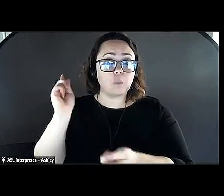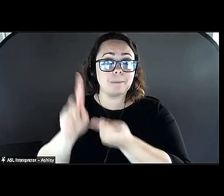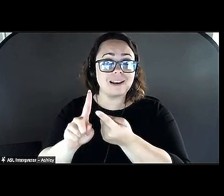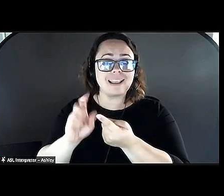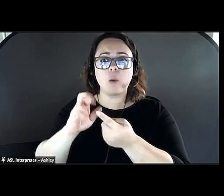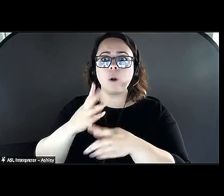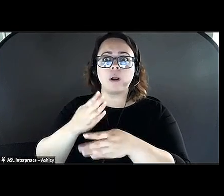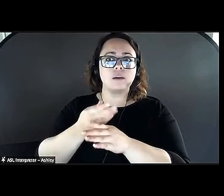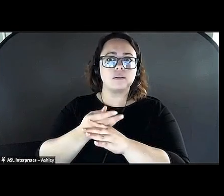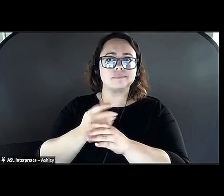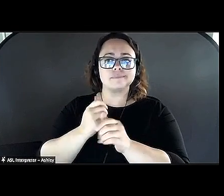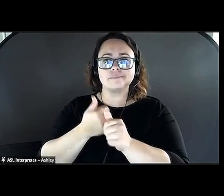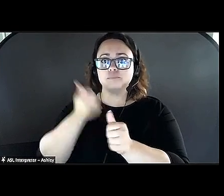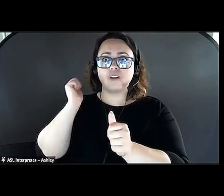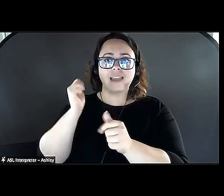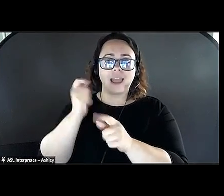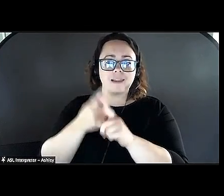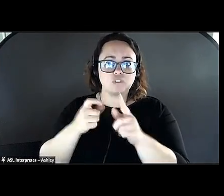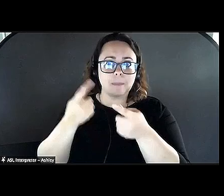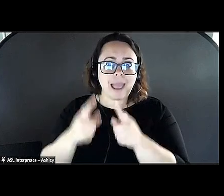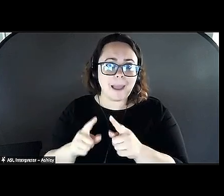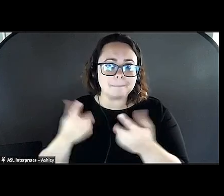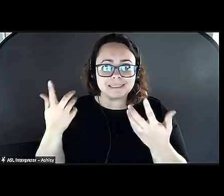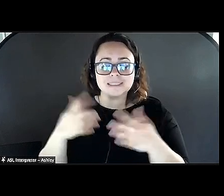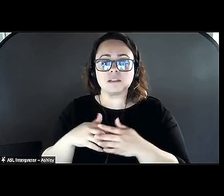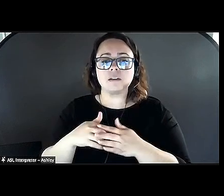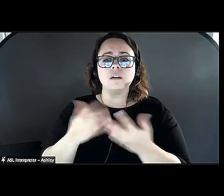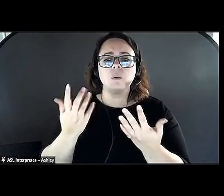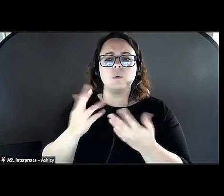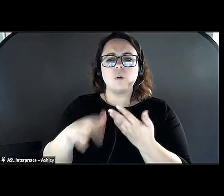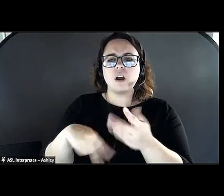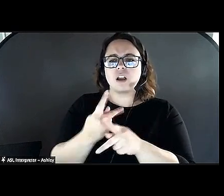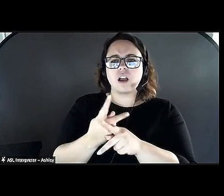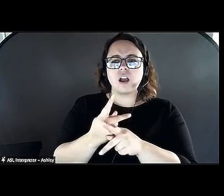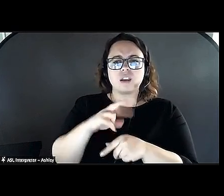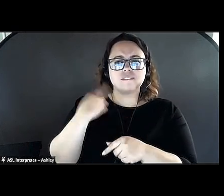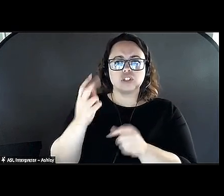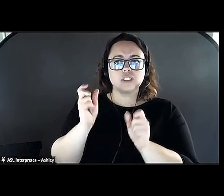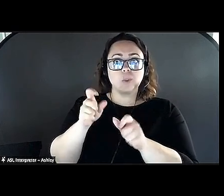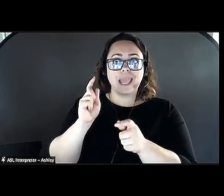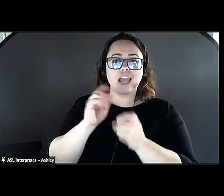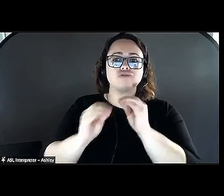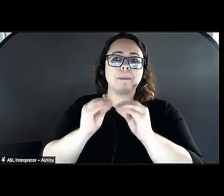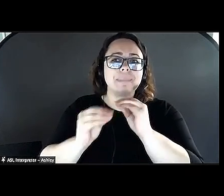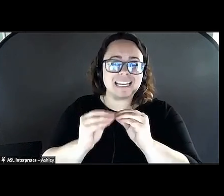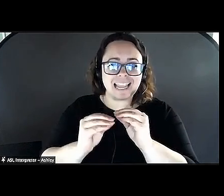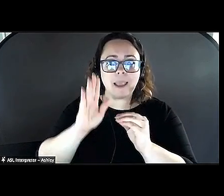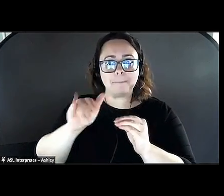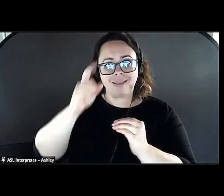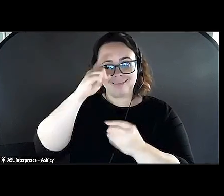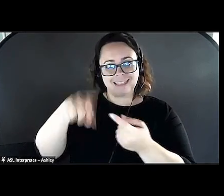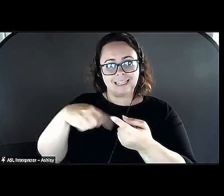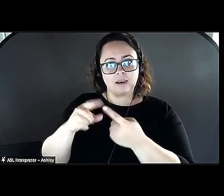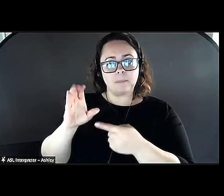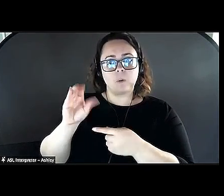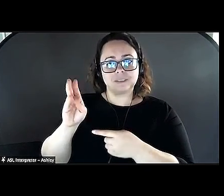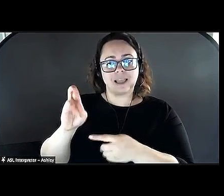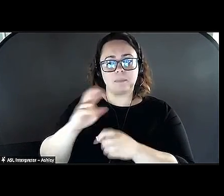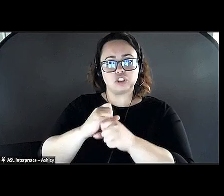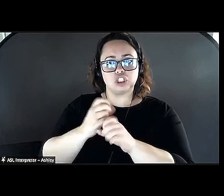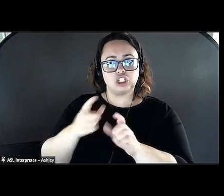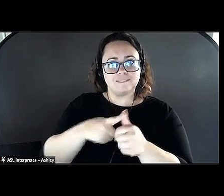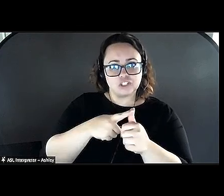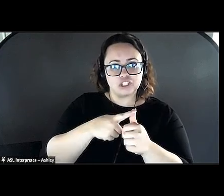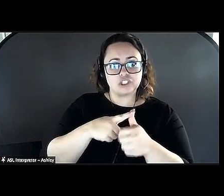prevent from happening, bad things from happening. What type of risk you can remediate by thinking about cybersecurity. What type